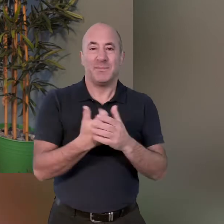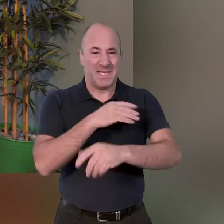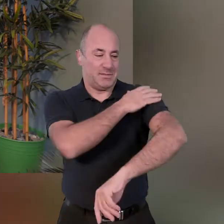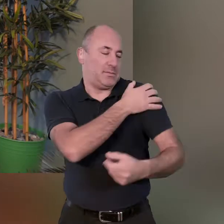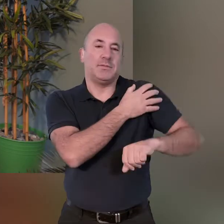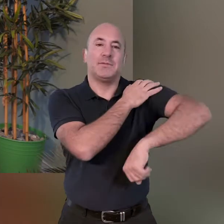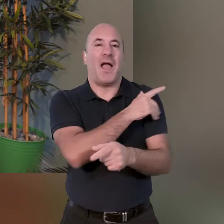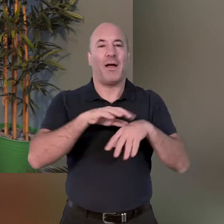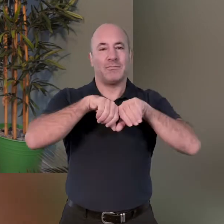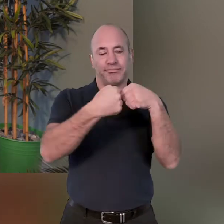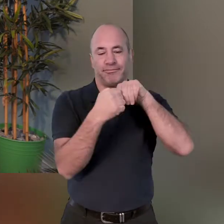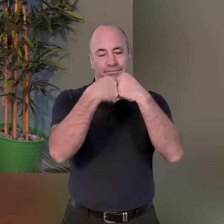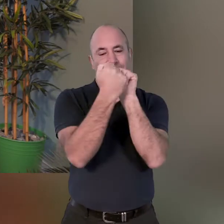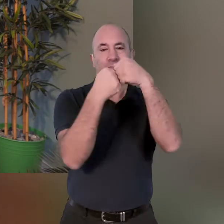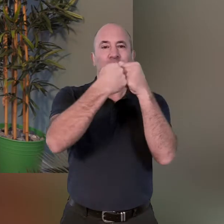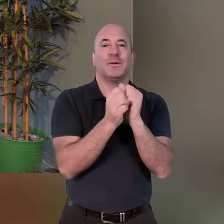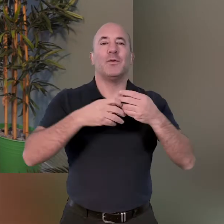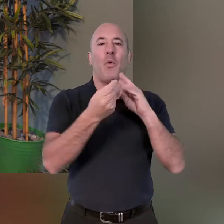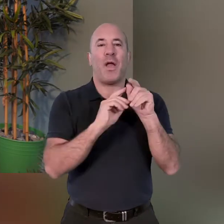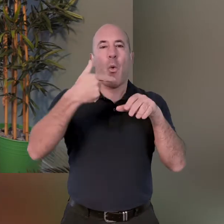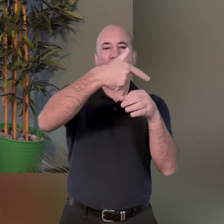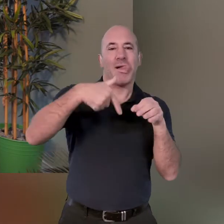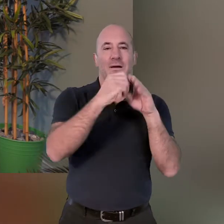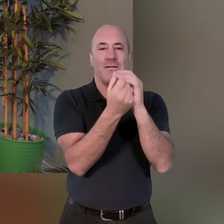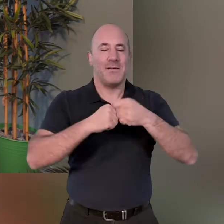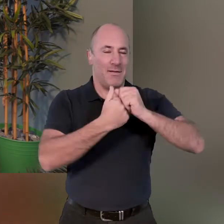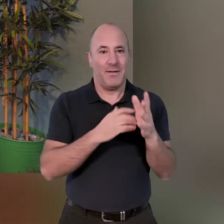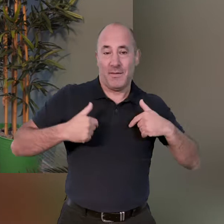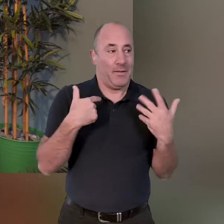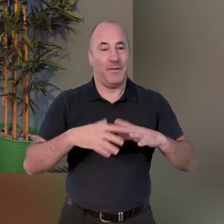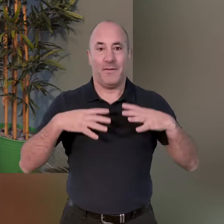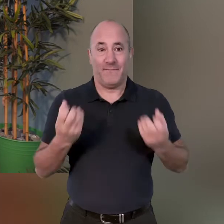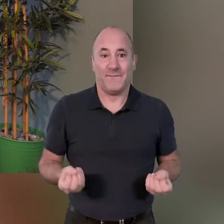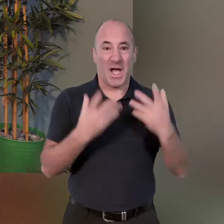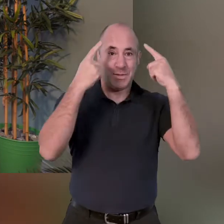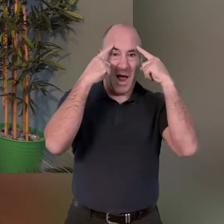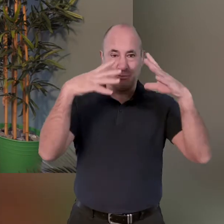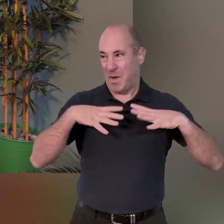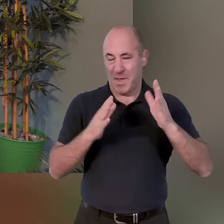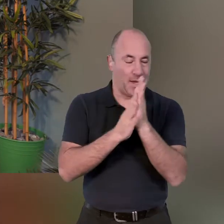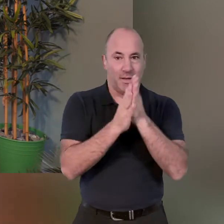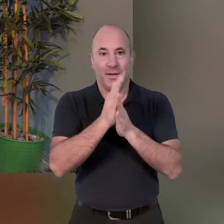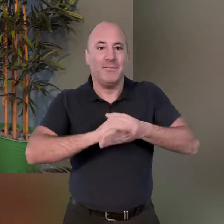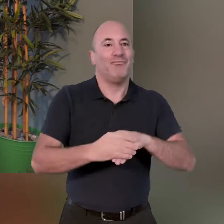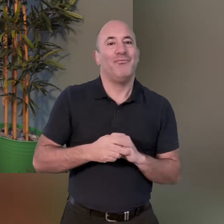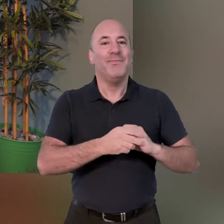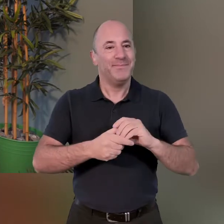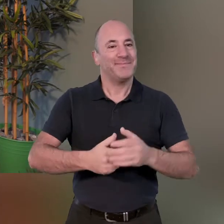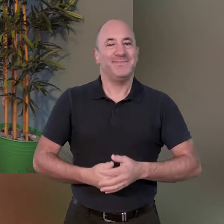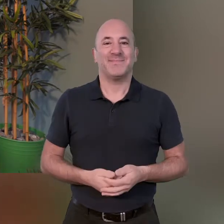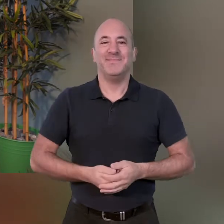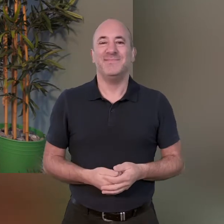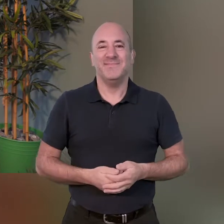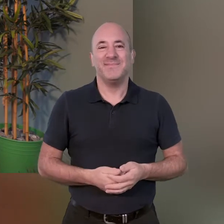and lubricated and it means that we go into it with a fresh mindset and